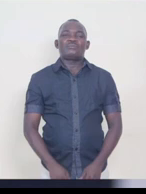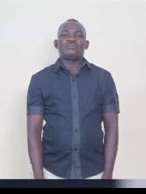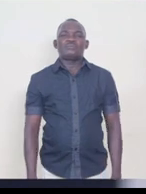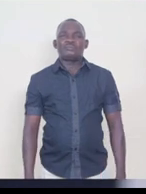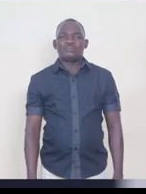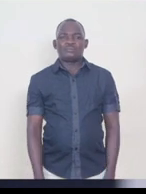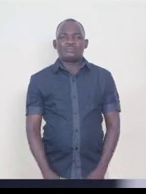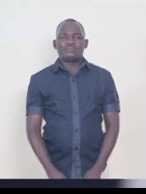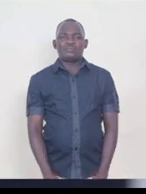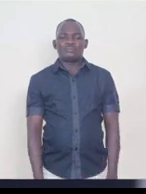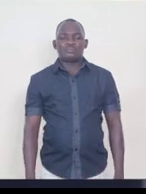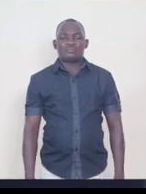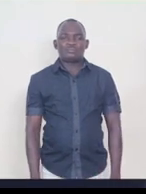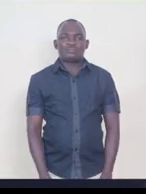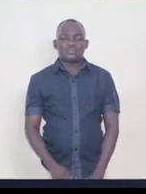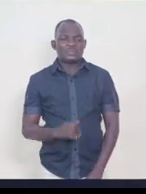You won't hurt...